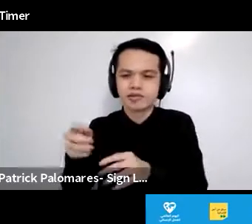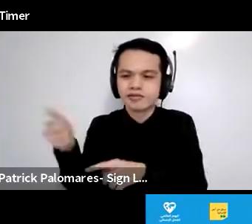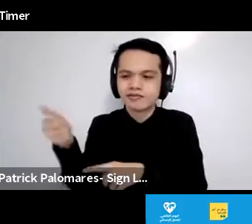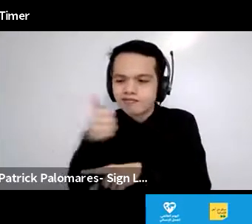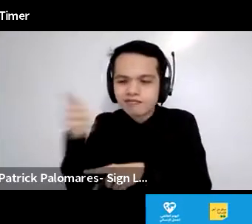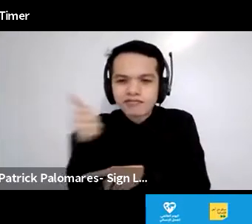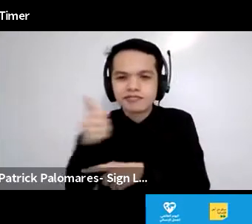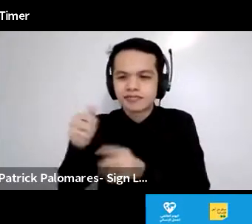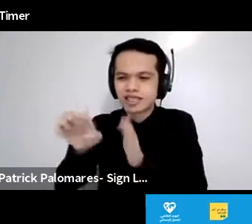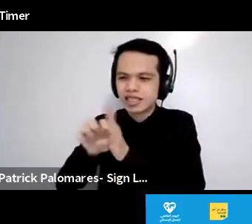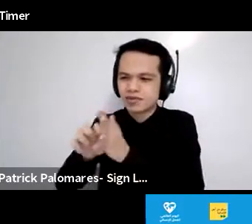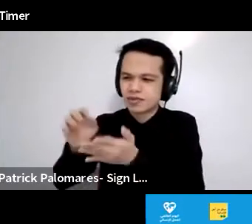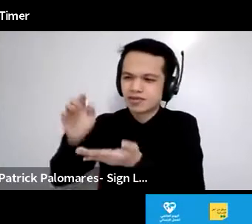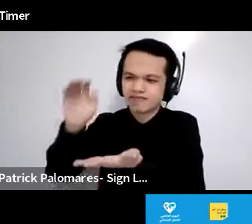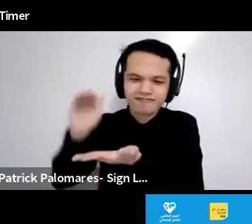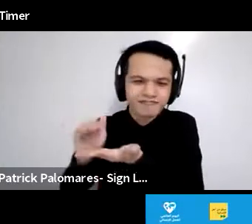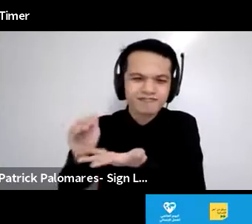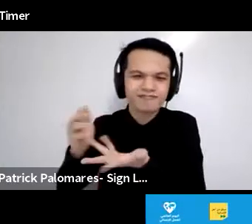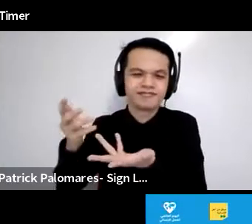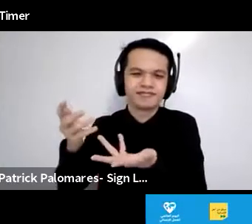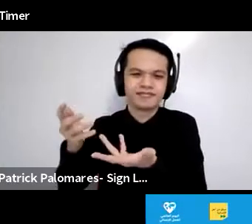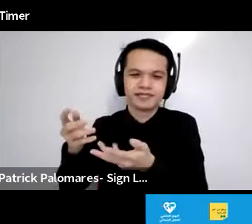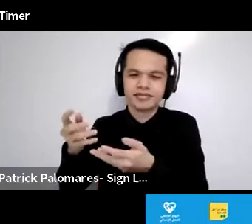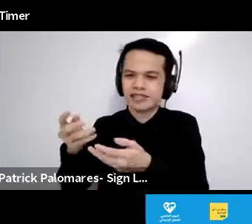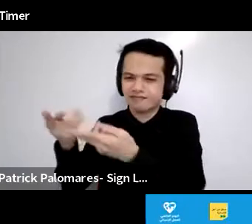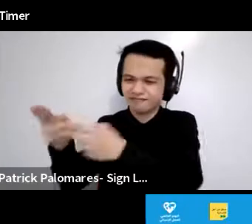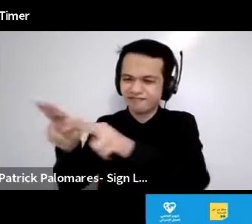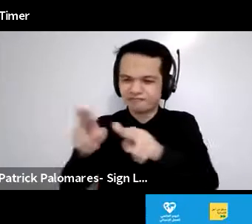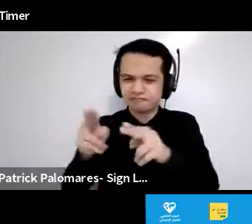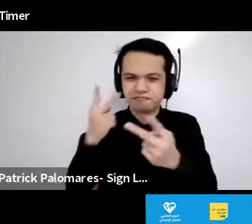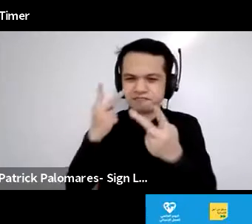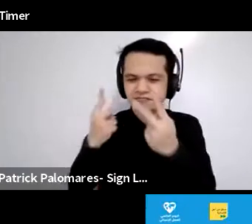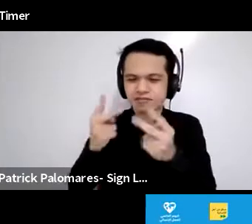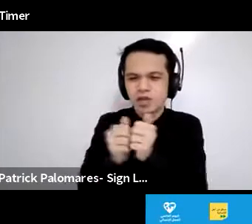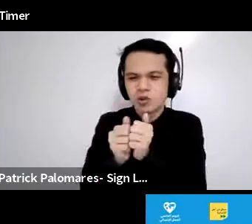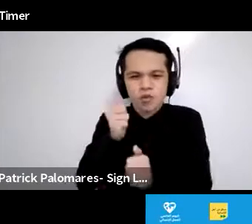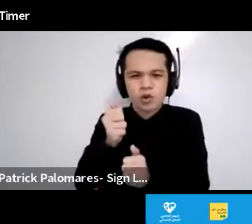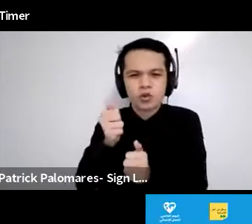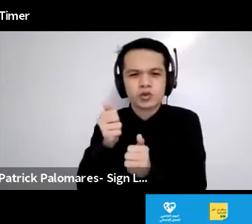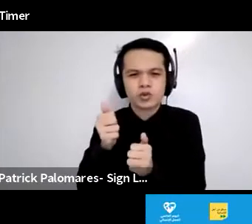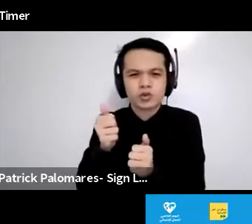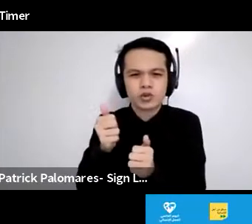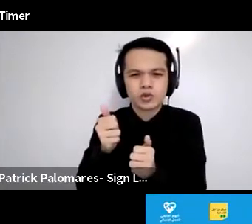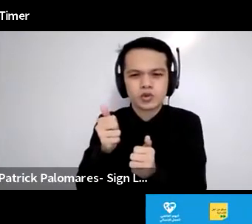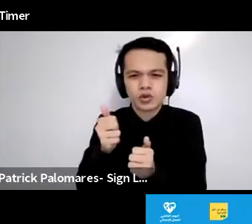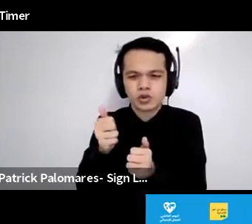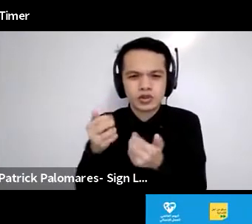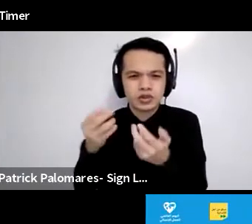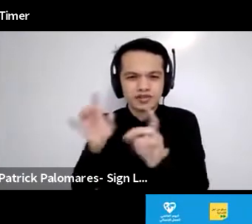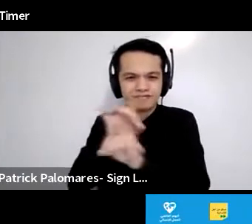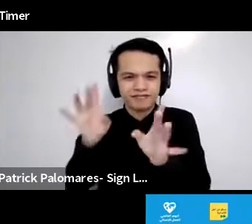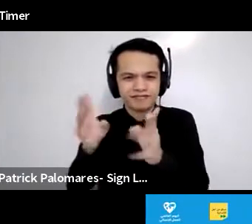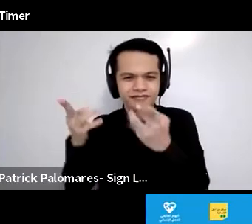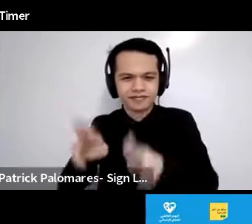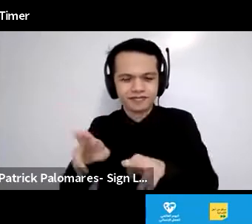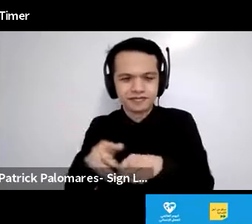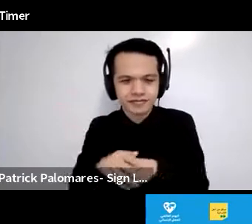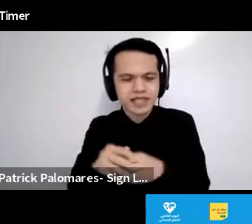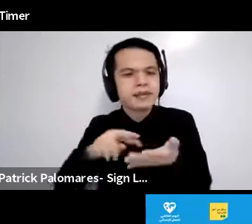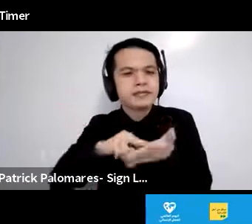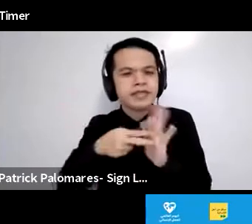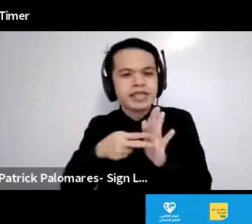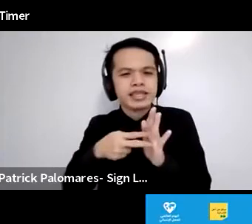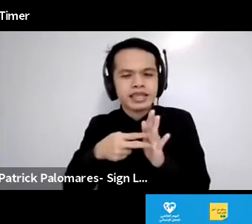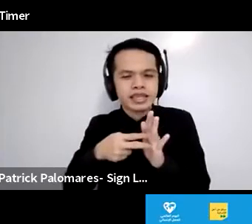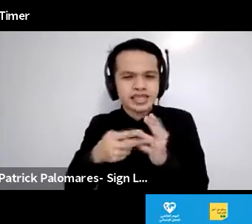are down, as we see happening in most recent crisis. Meaning in